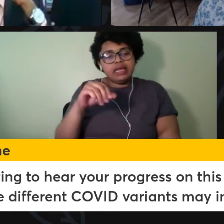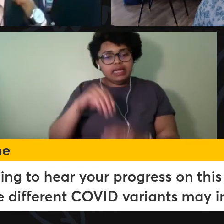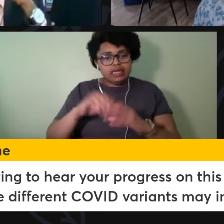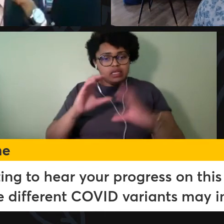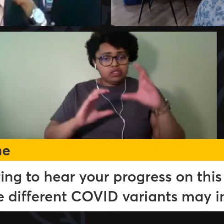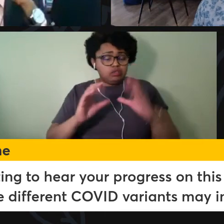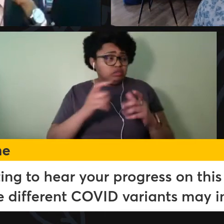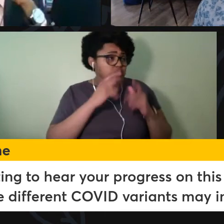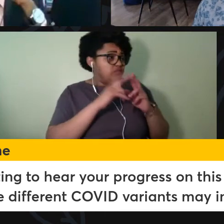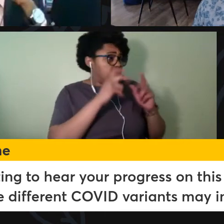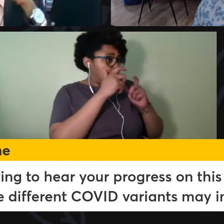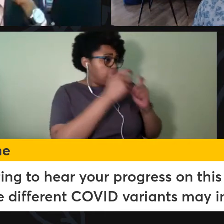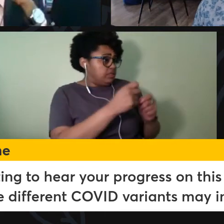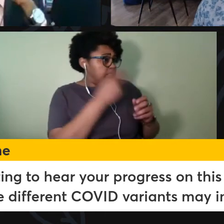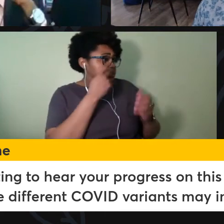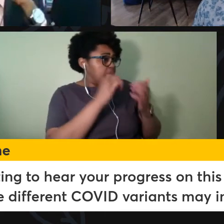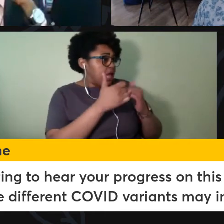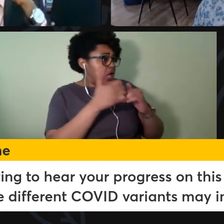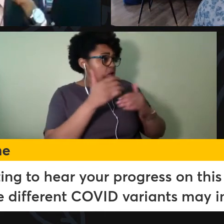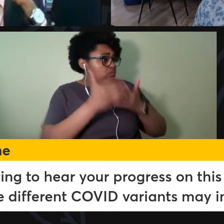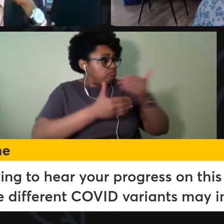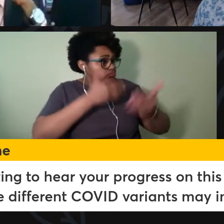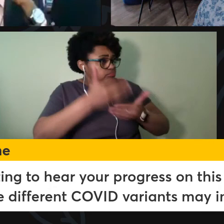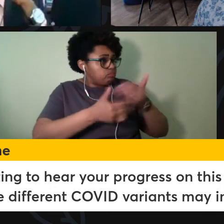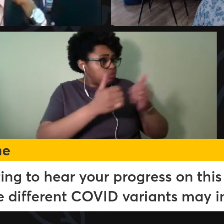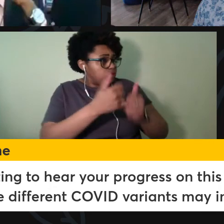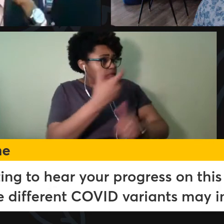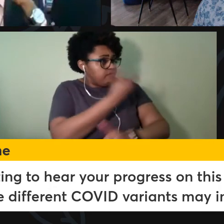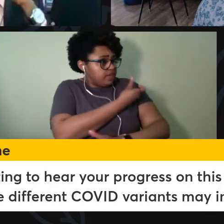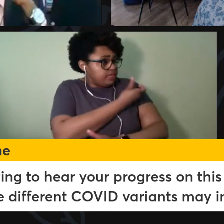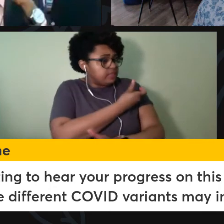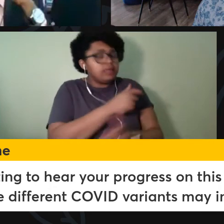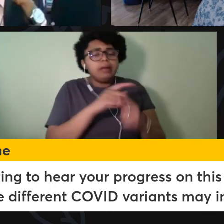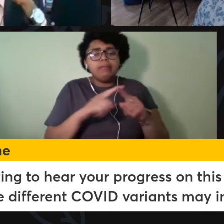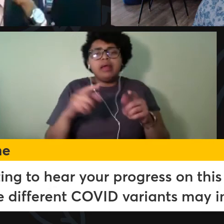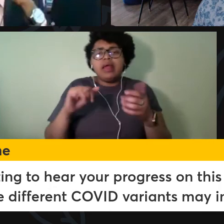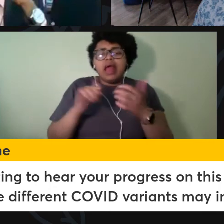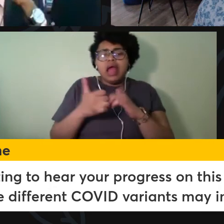vaccine. How do you think the different COVID variants may impact your vaccine?